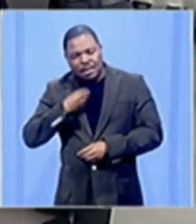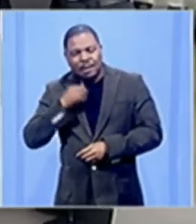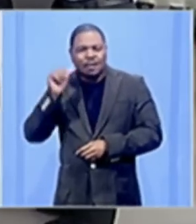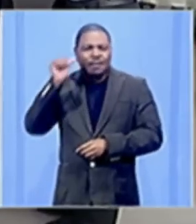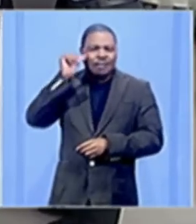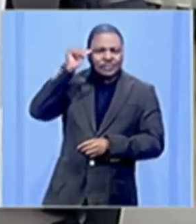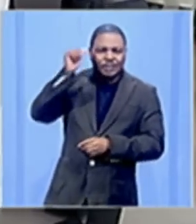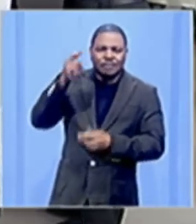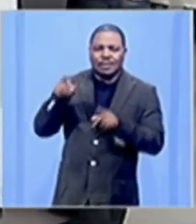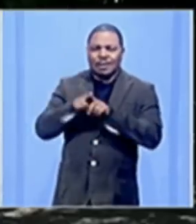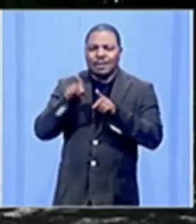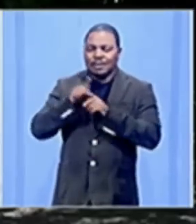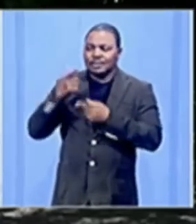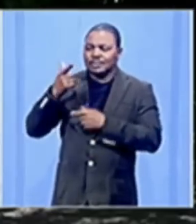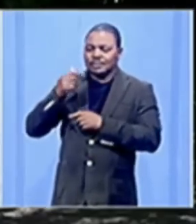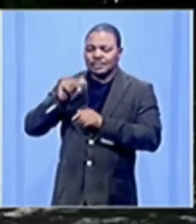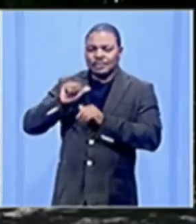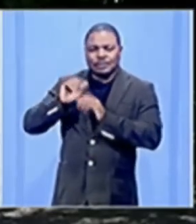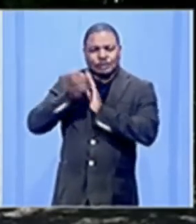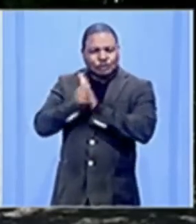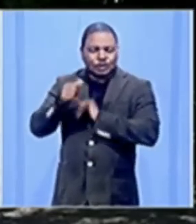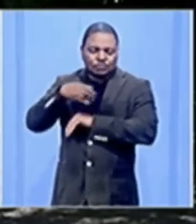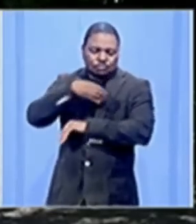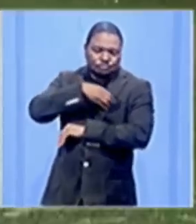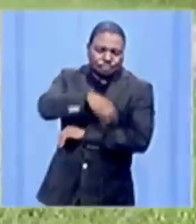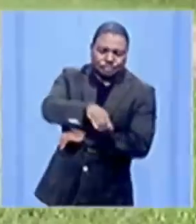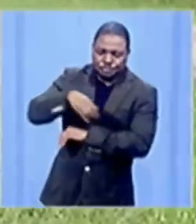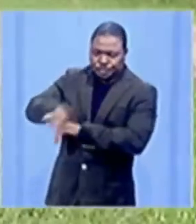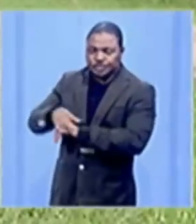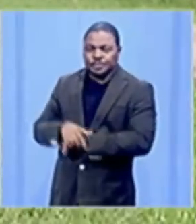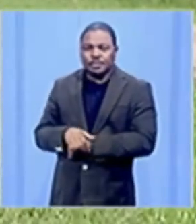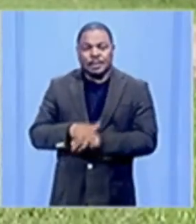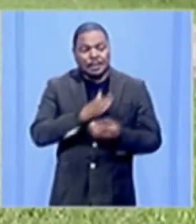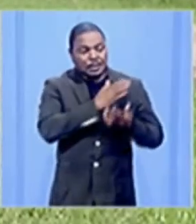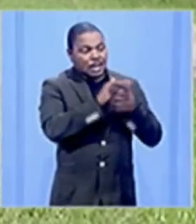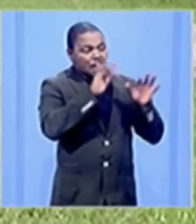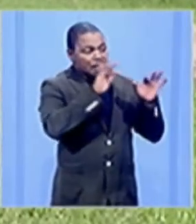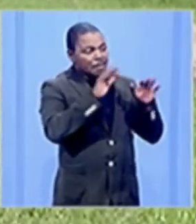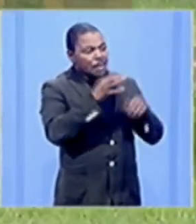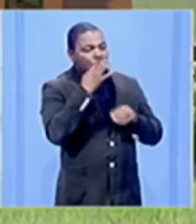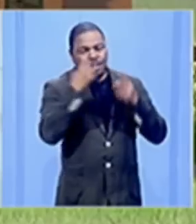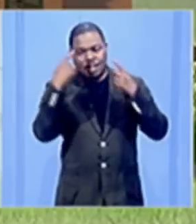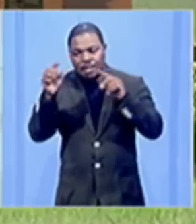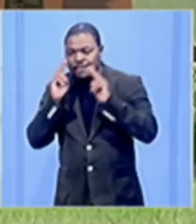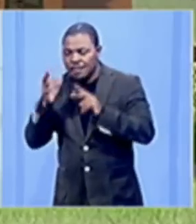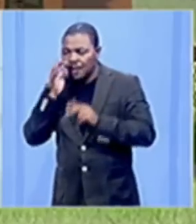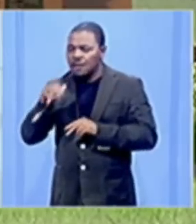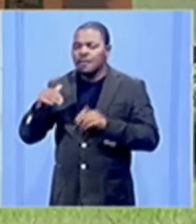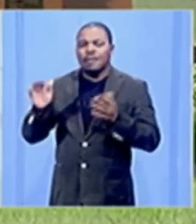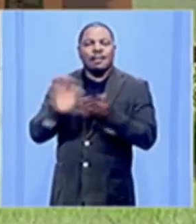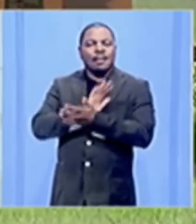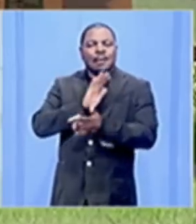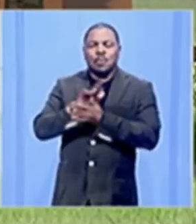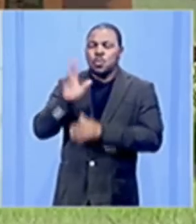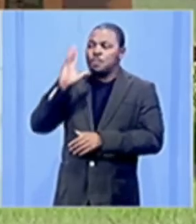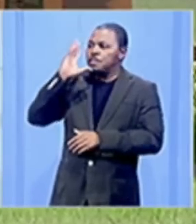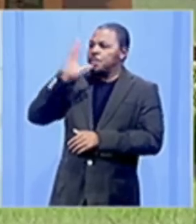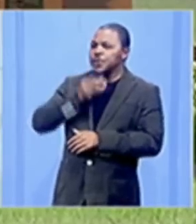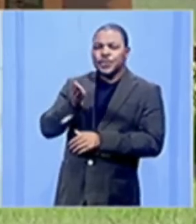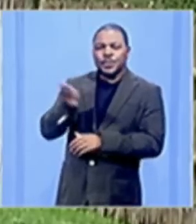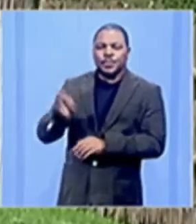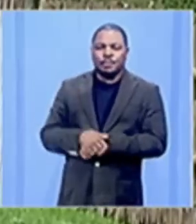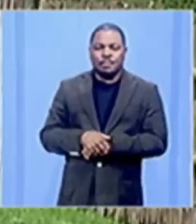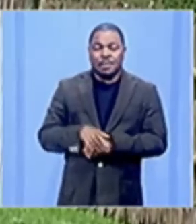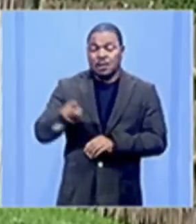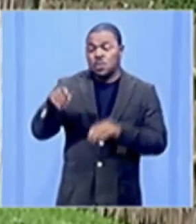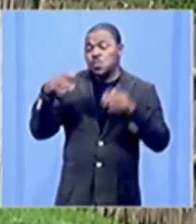it's a skills transfer also. Bangwe ba baeti ba re ba itumelela go bona bontle jwa province. Well, it's been a wonderful cultural